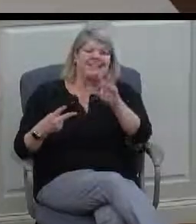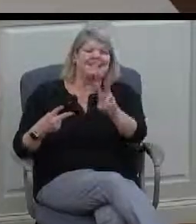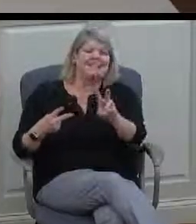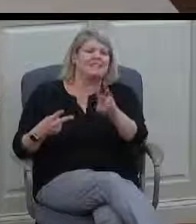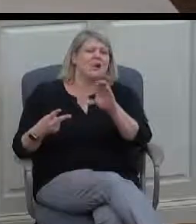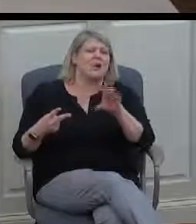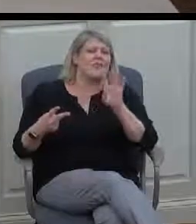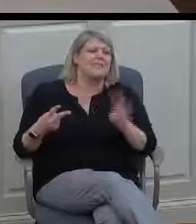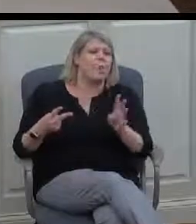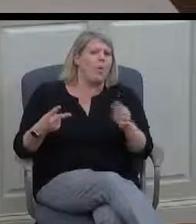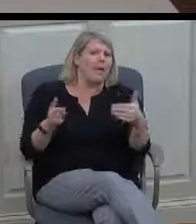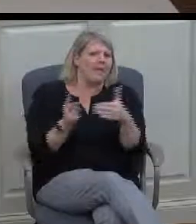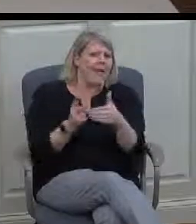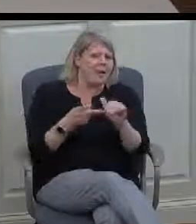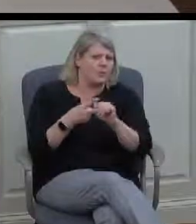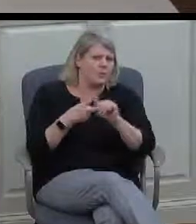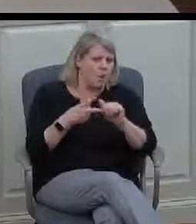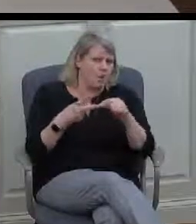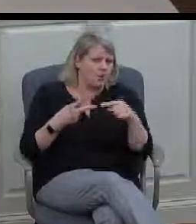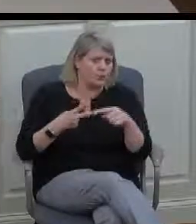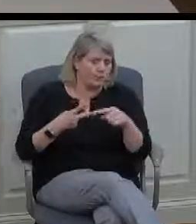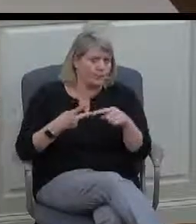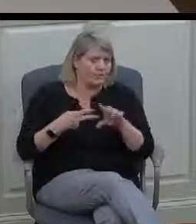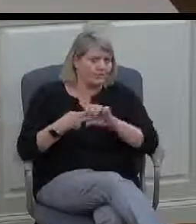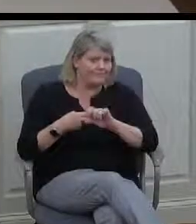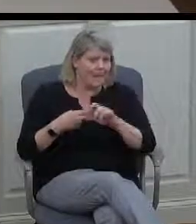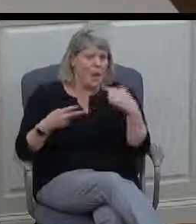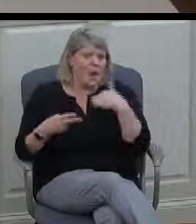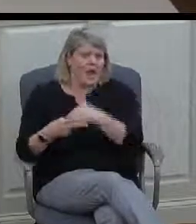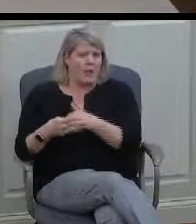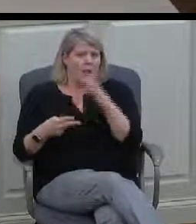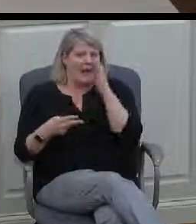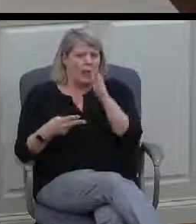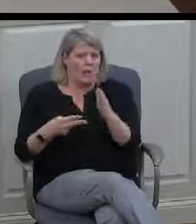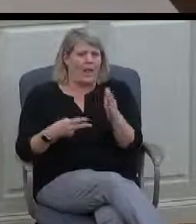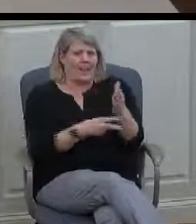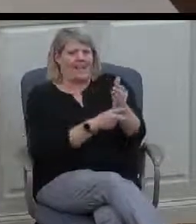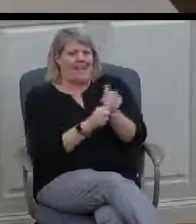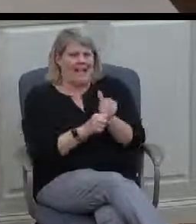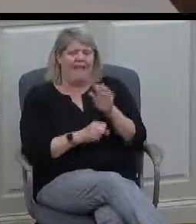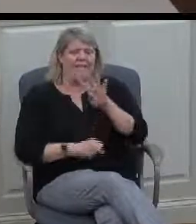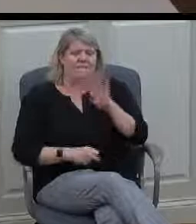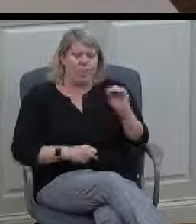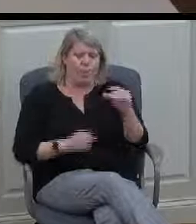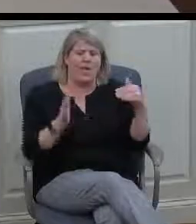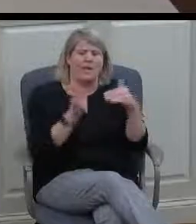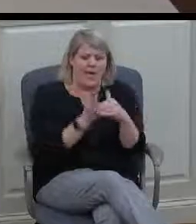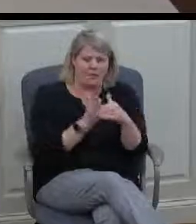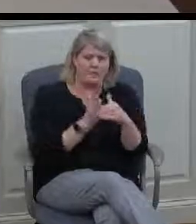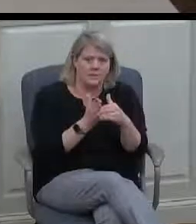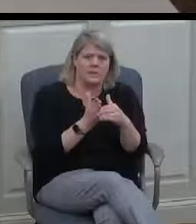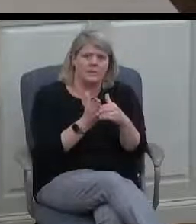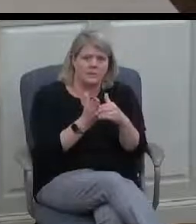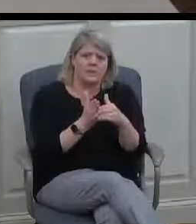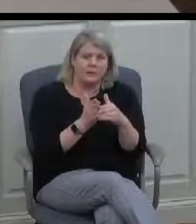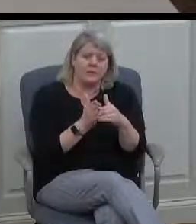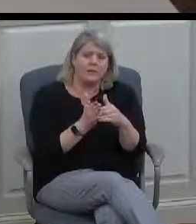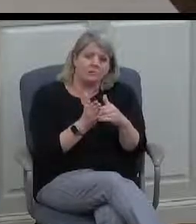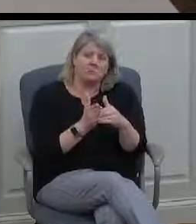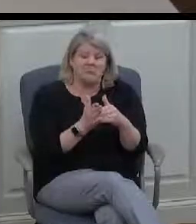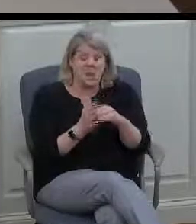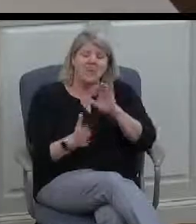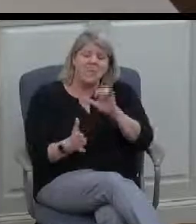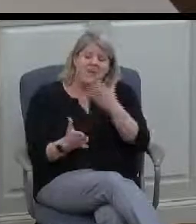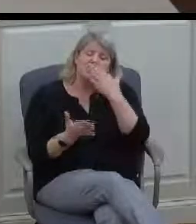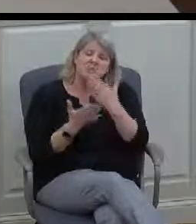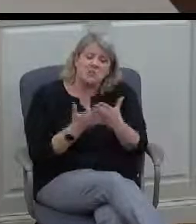$640 even. And then we're going to give $40,000. So, with the exchange of those properties, that's a pretty good gain